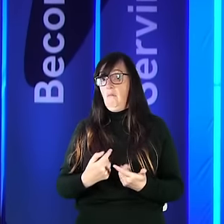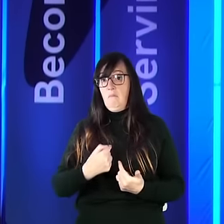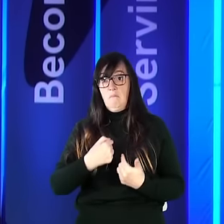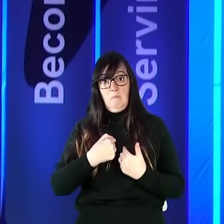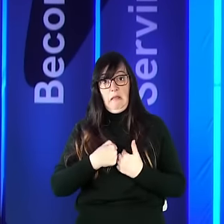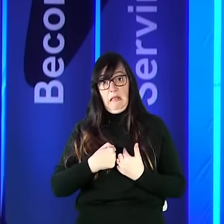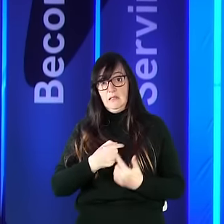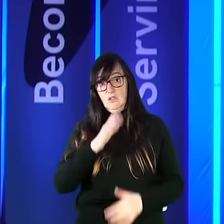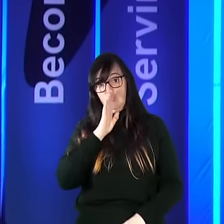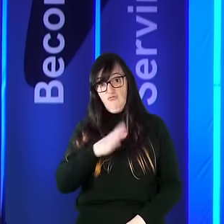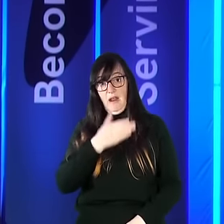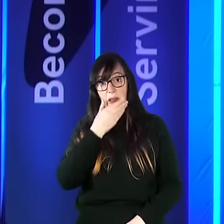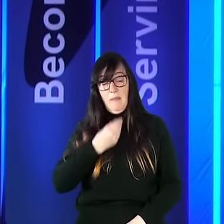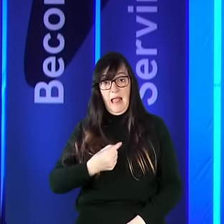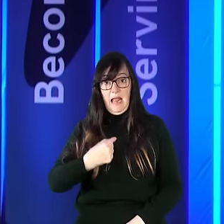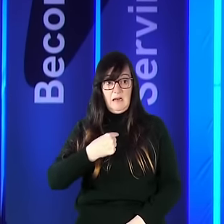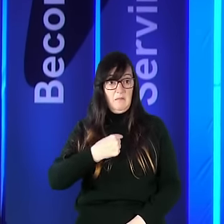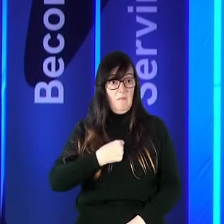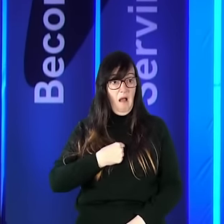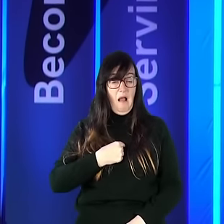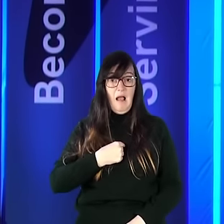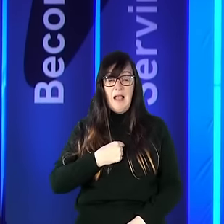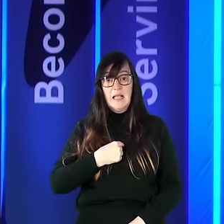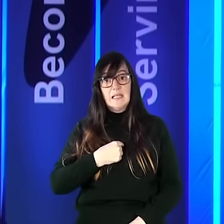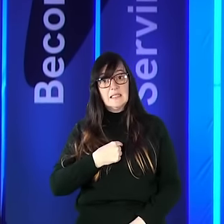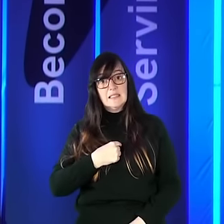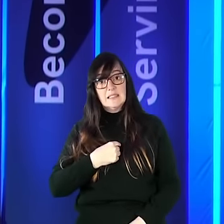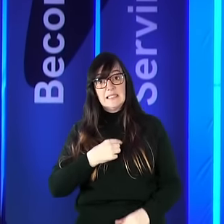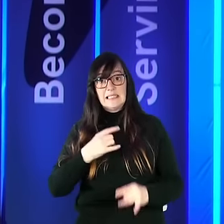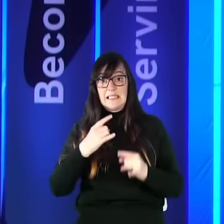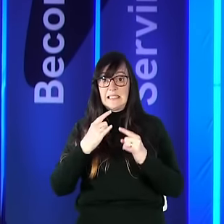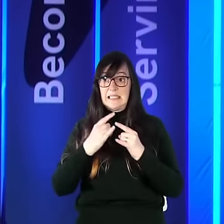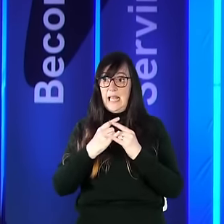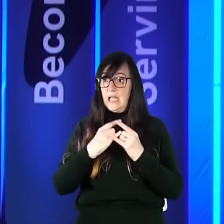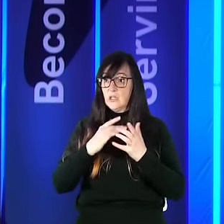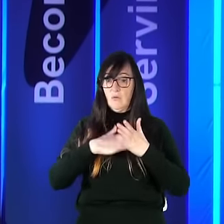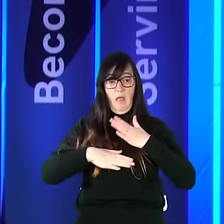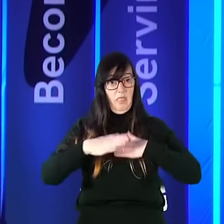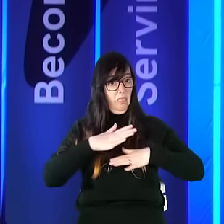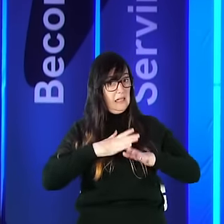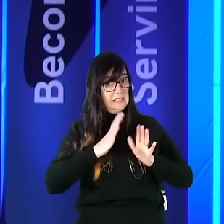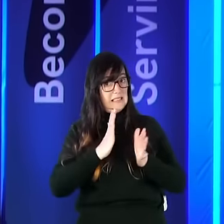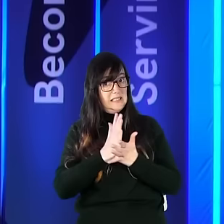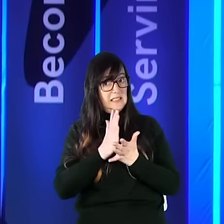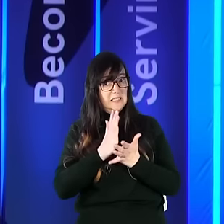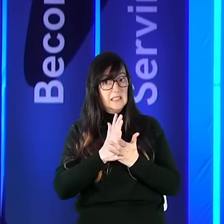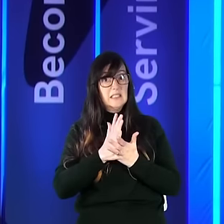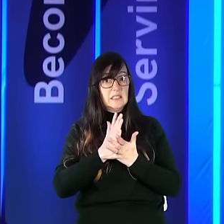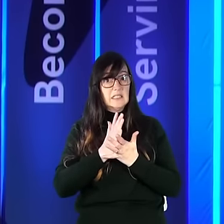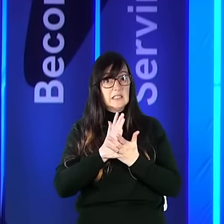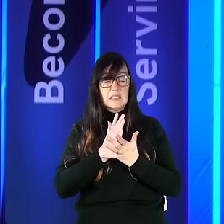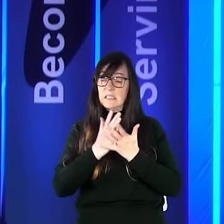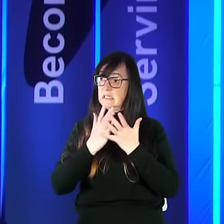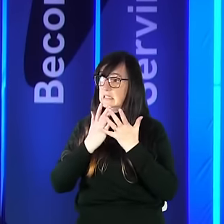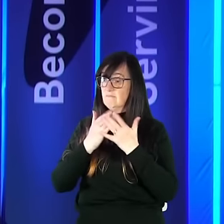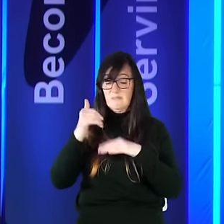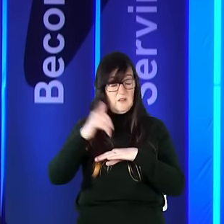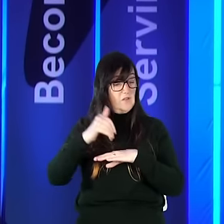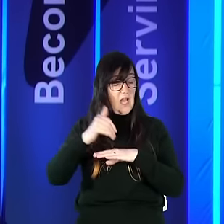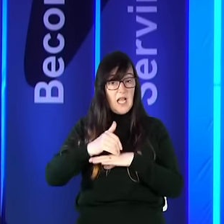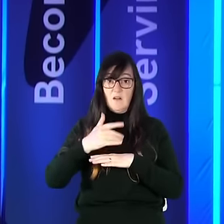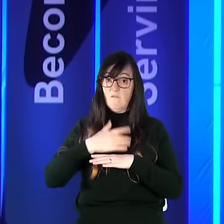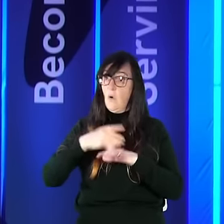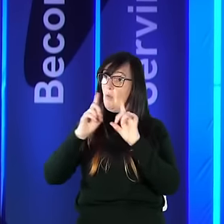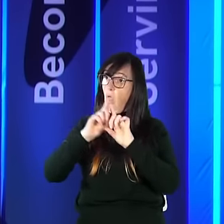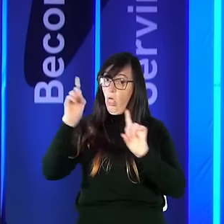male, my sexuality is affected by the fall. I need to watch the images that I look at. I need to be faithful to my wife. I need to guard my